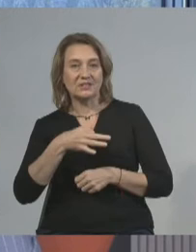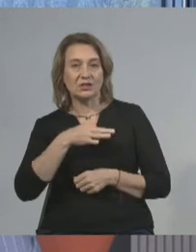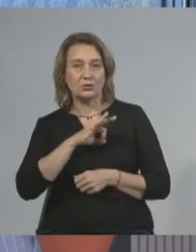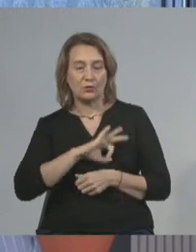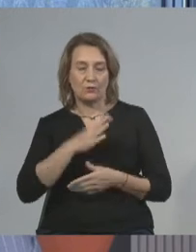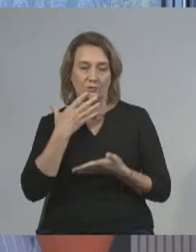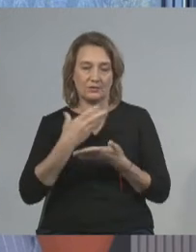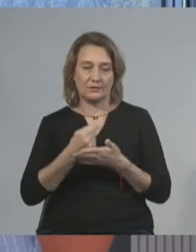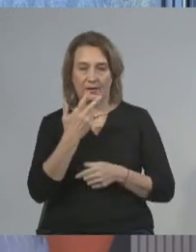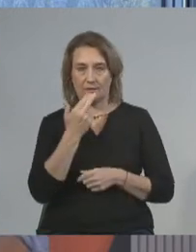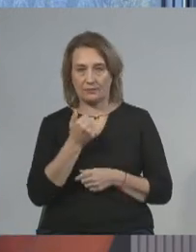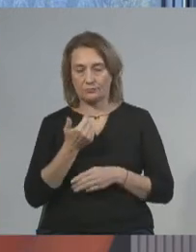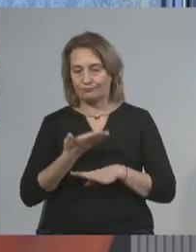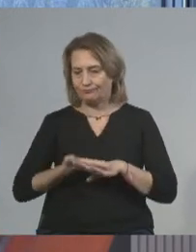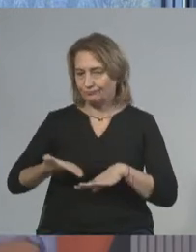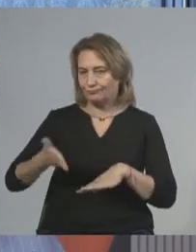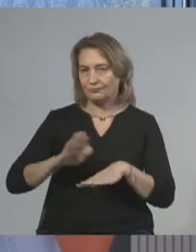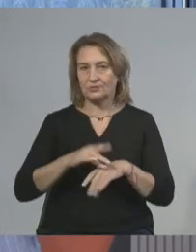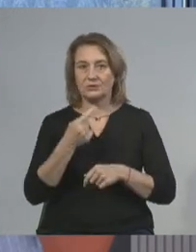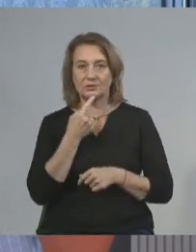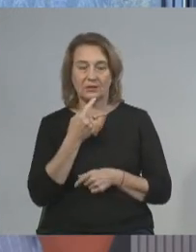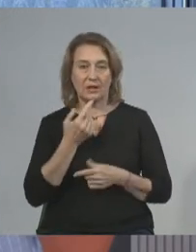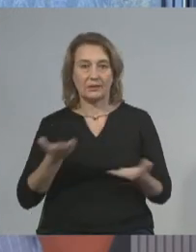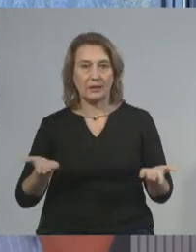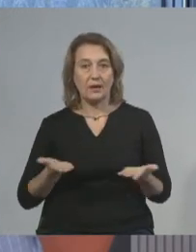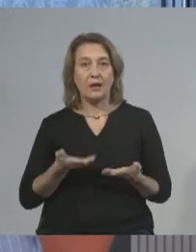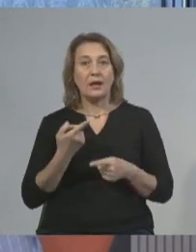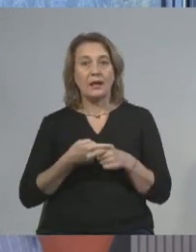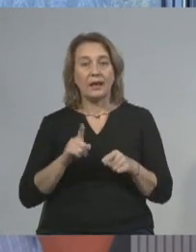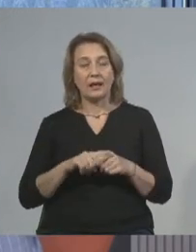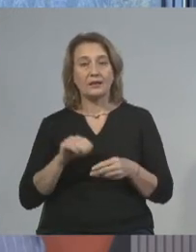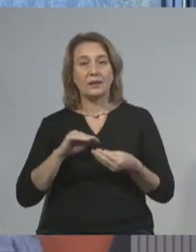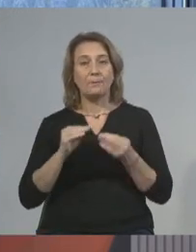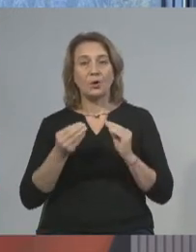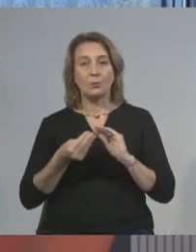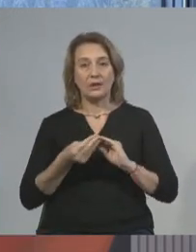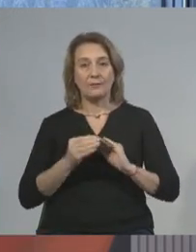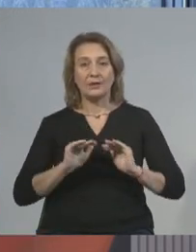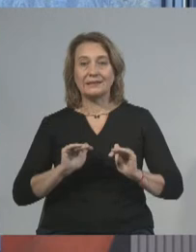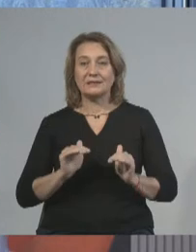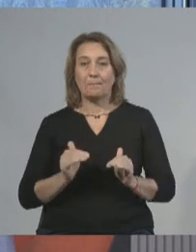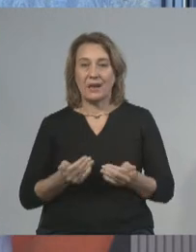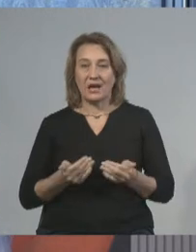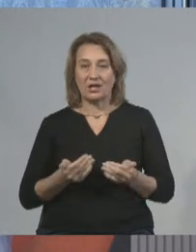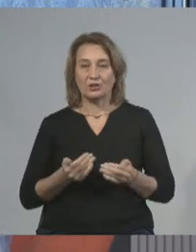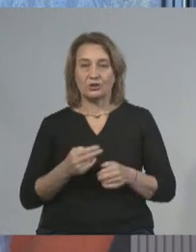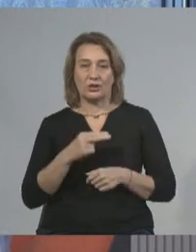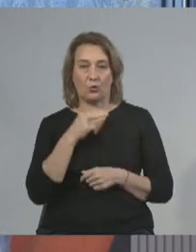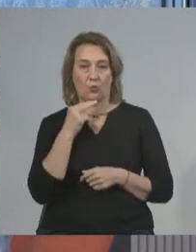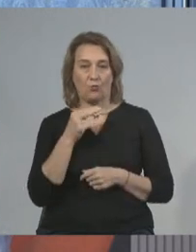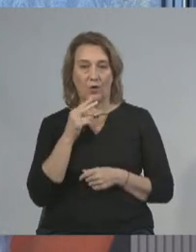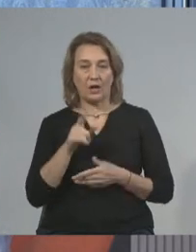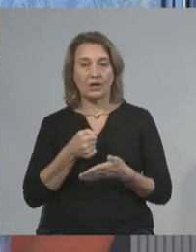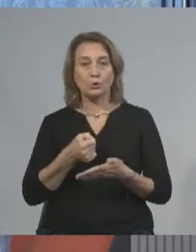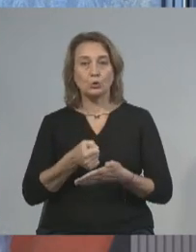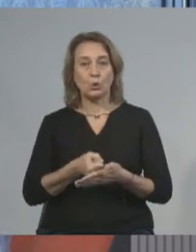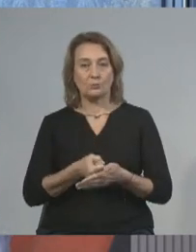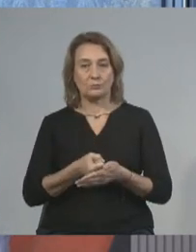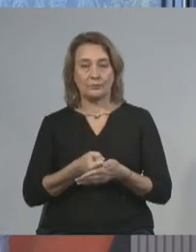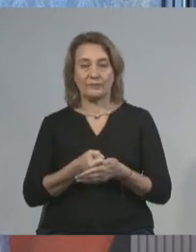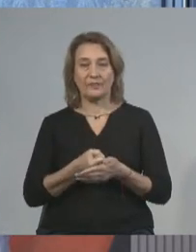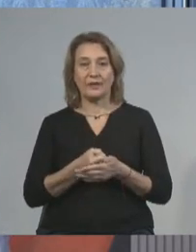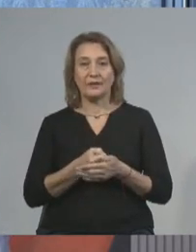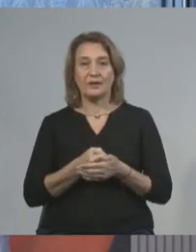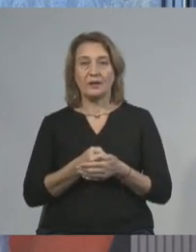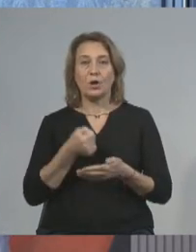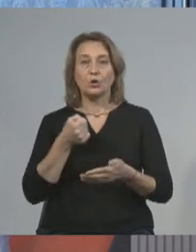people to have the skills and to use them in real life but another part of this problem is the loss of